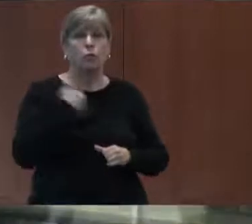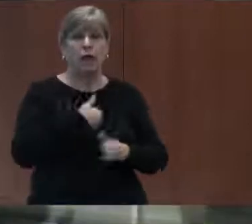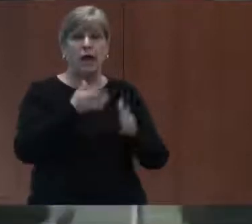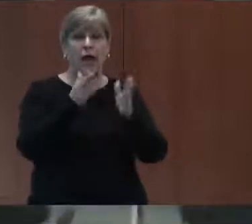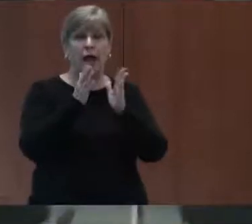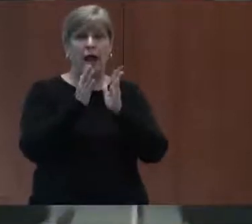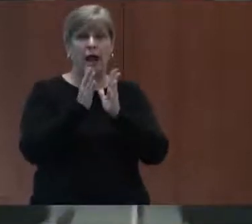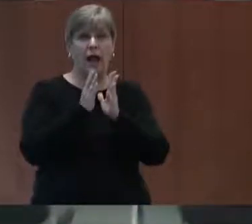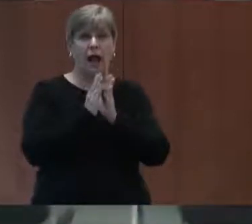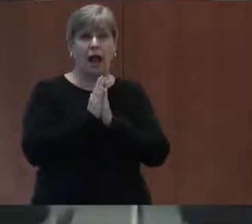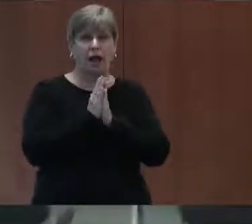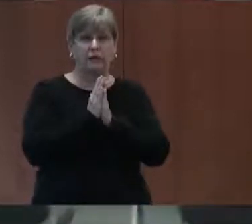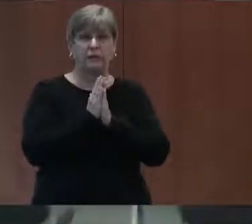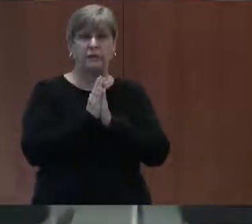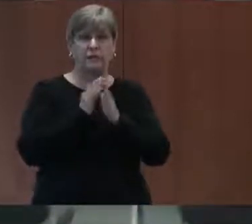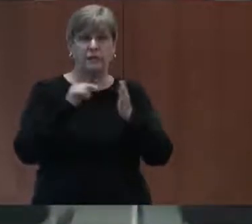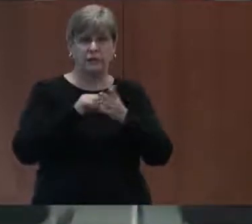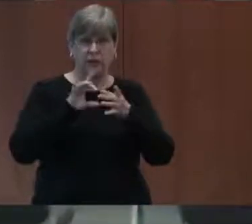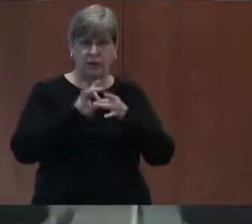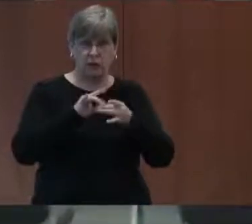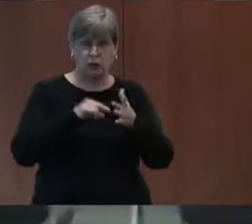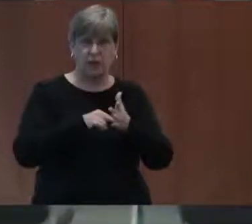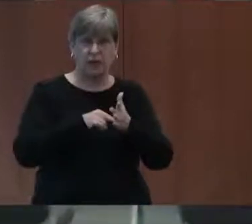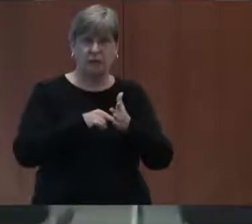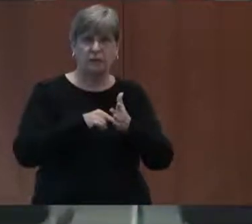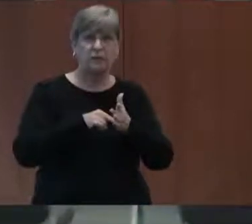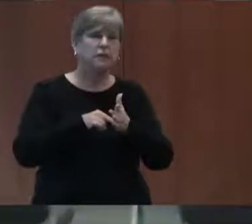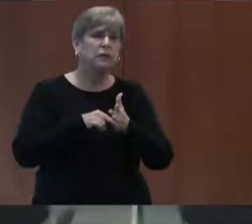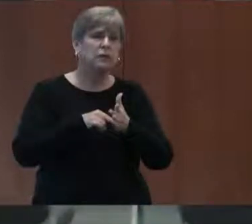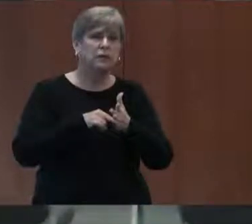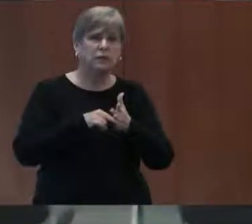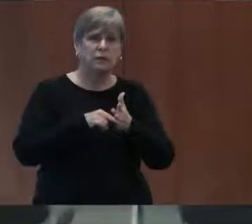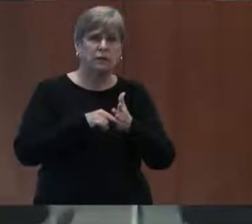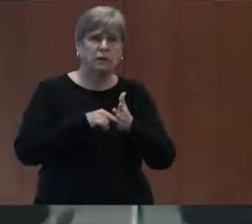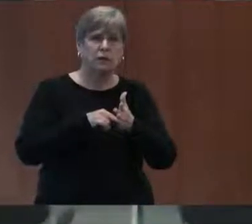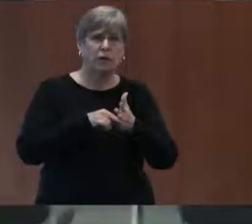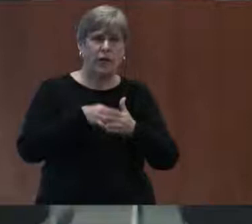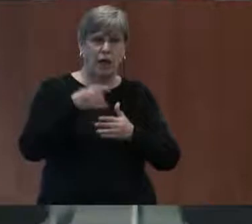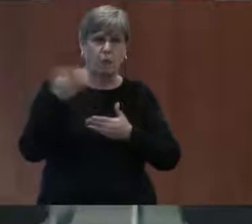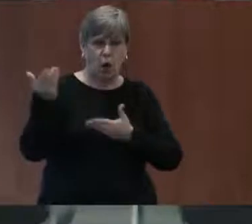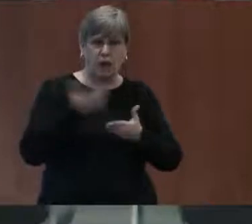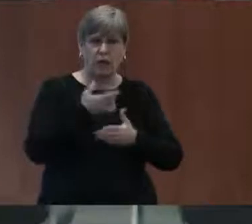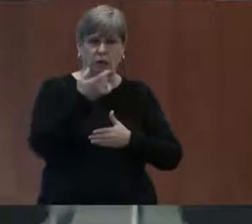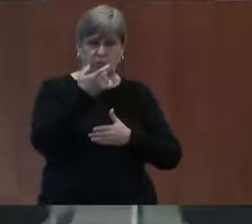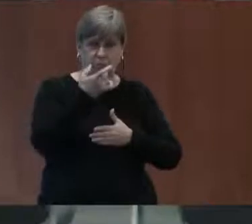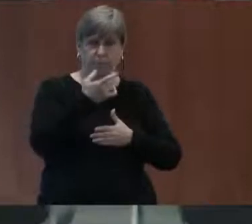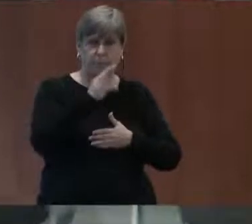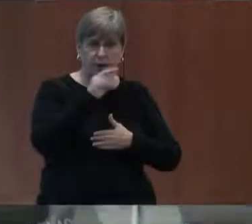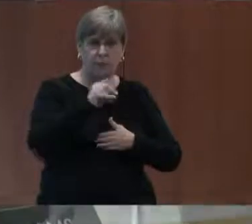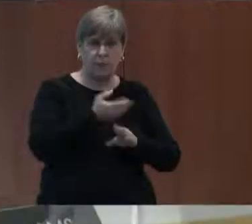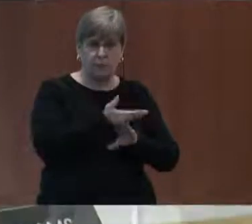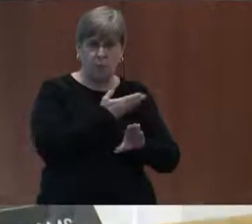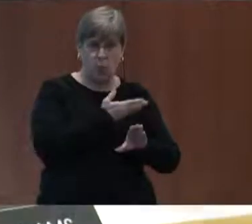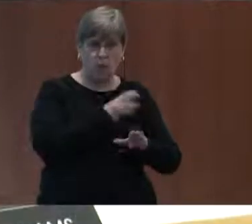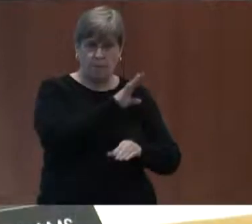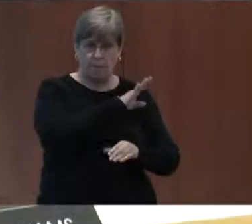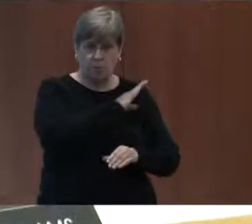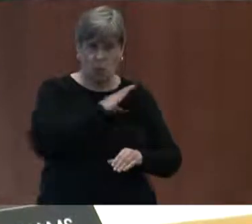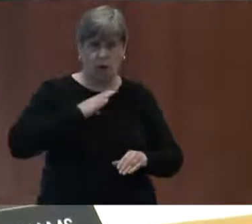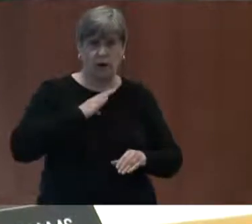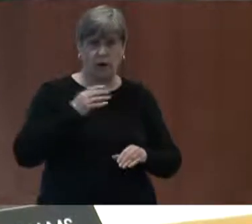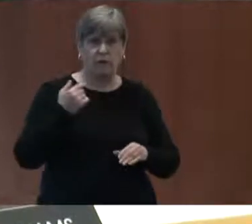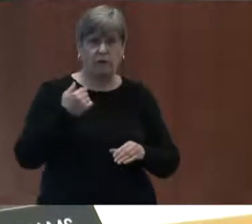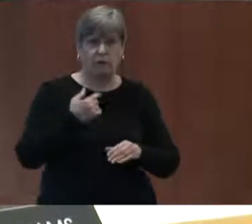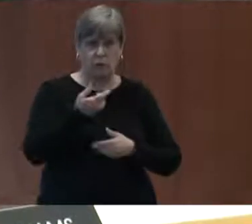and only related to this, is this bid, but we've also brought other bids before the board. Bleacher replacement at South High. We have